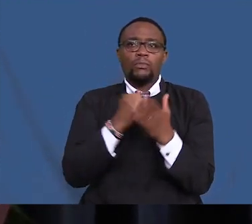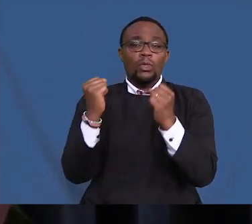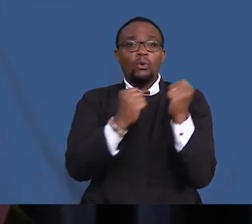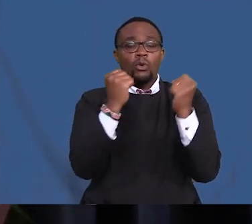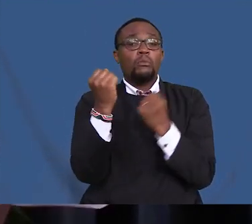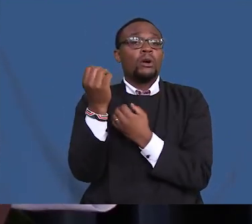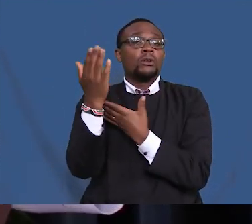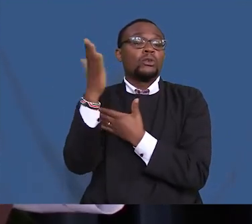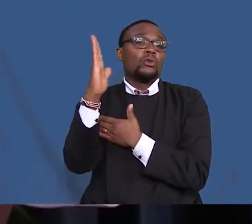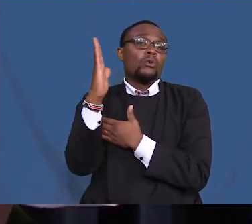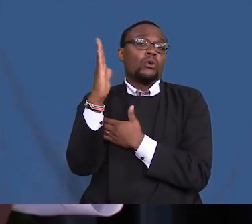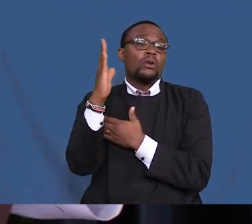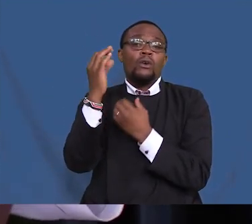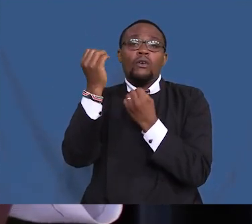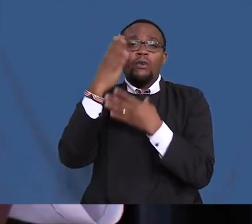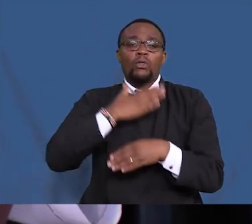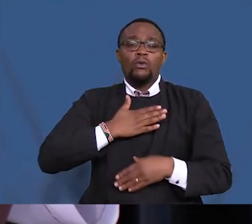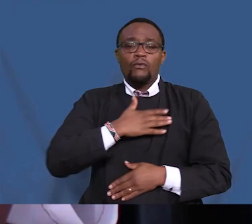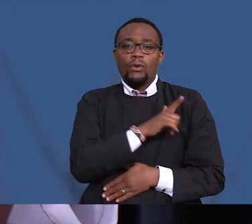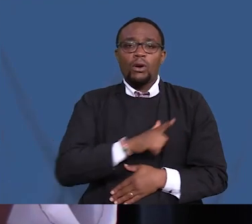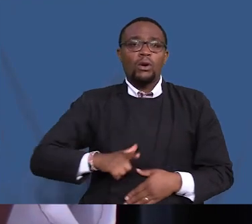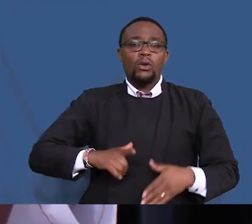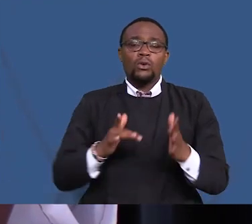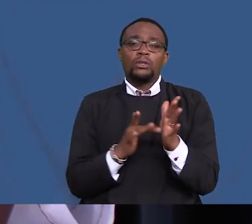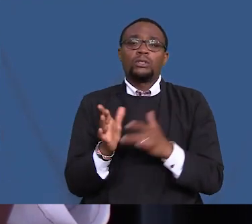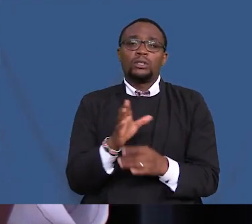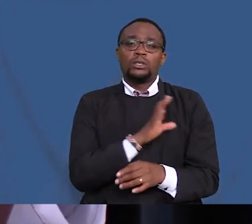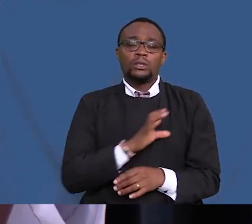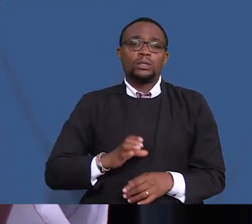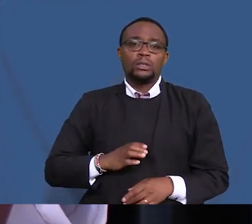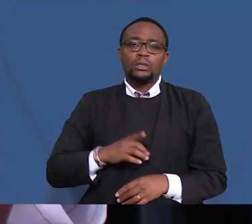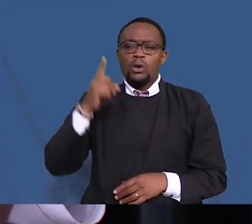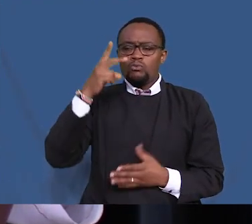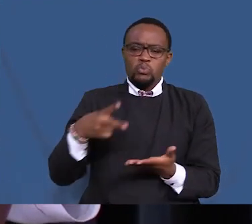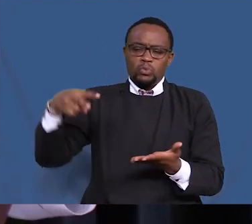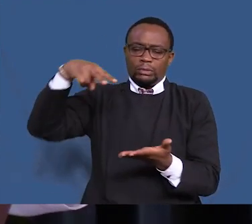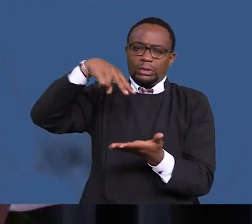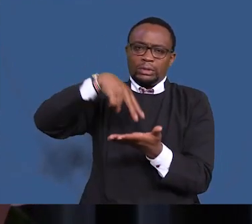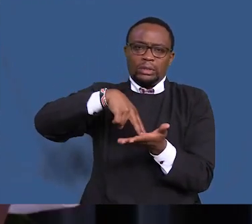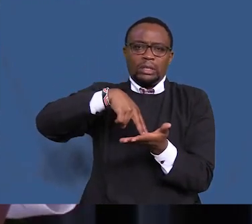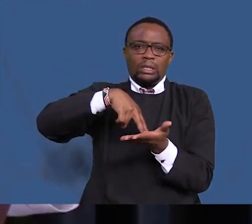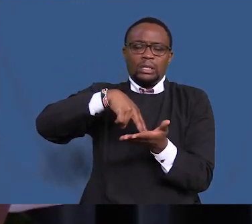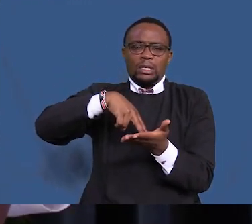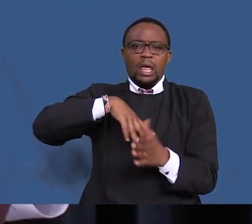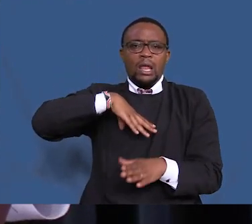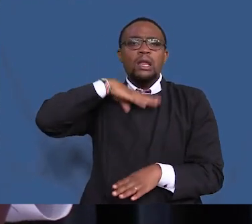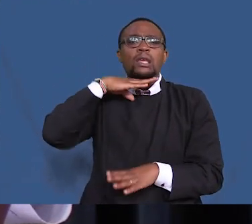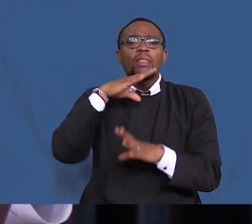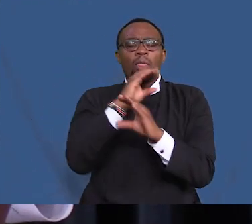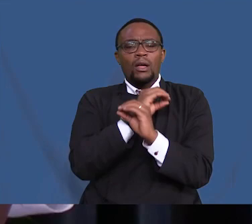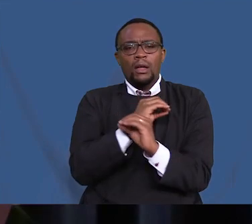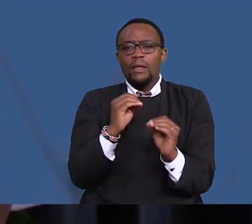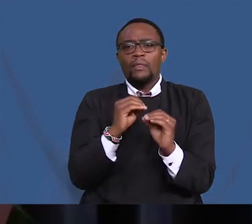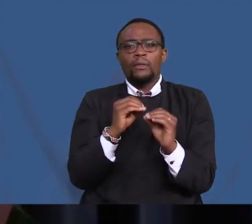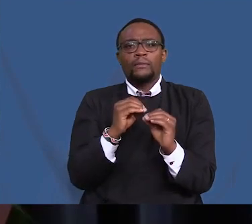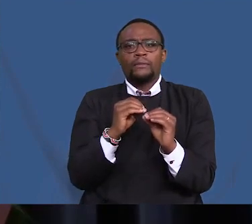Almighty God, the Father of our Lord Jesus Christ, who riseth not the death of a sinner,